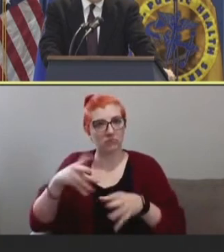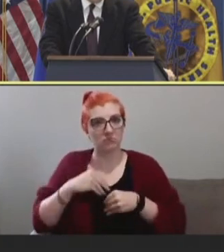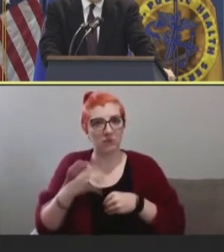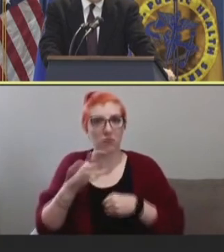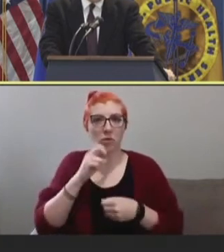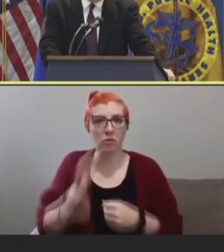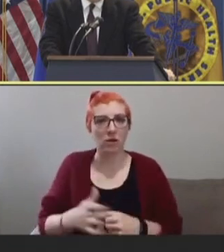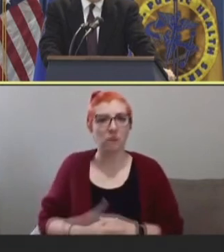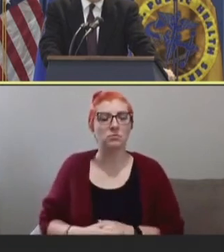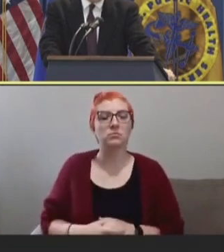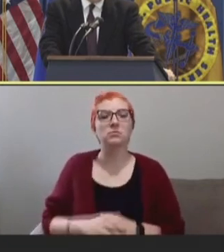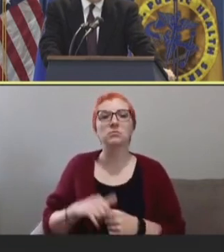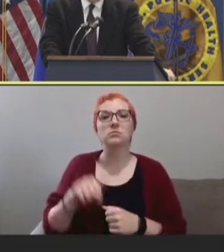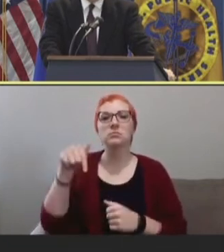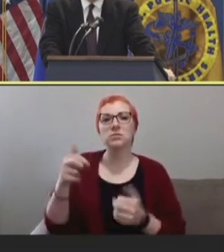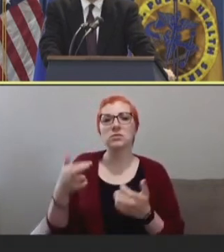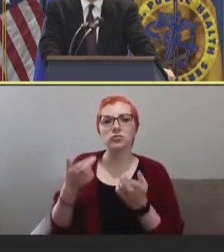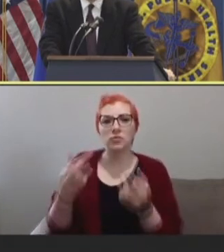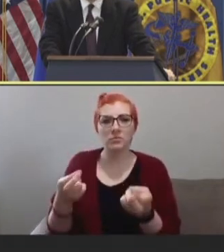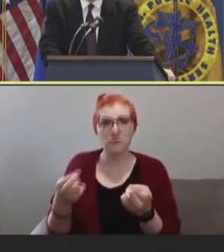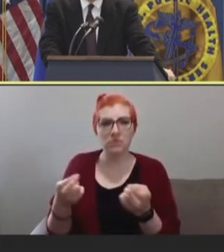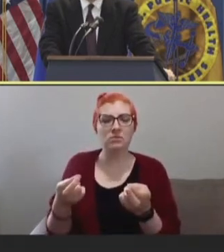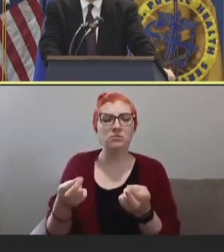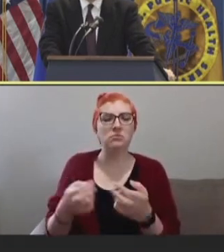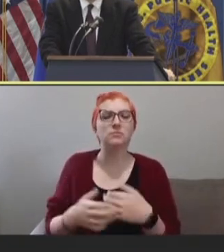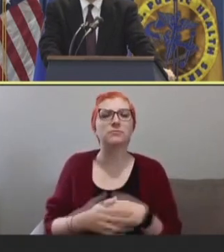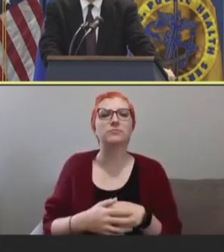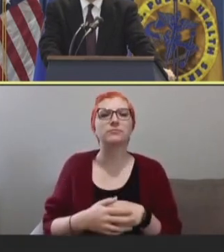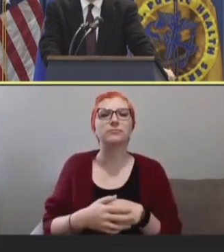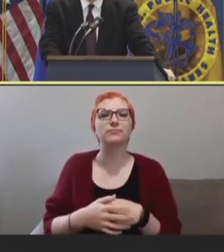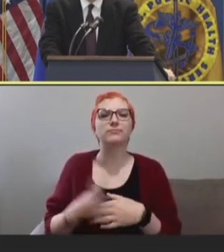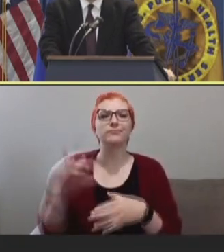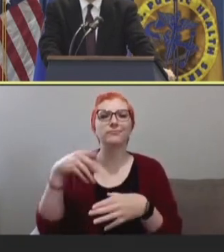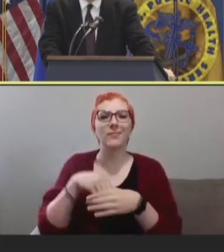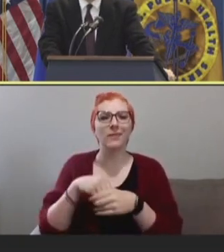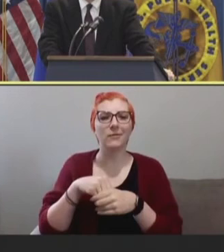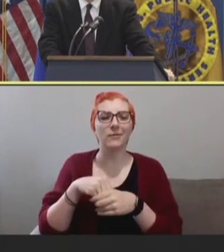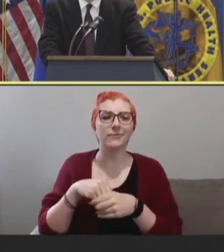These recommendations, as you'll notice, involve not merely